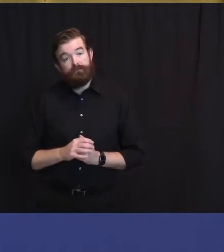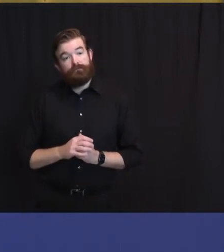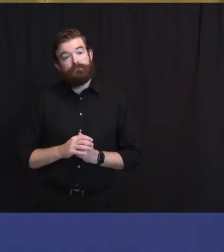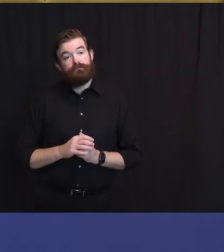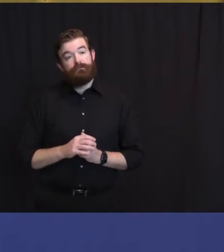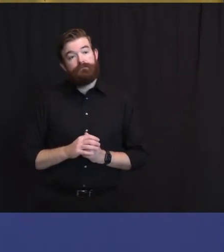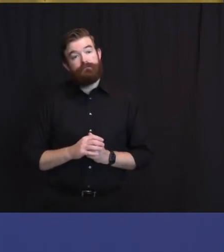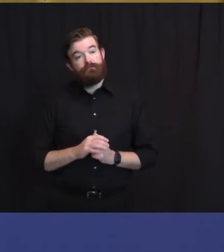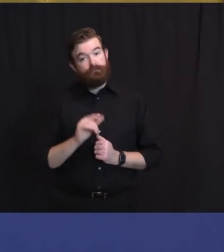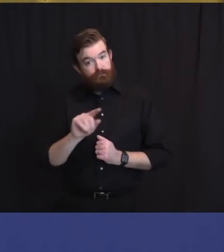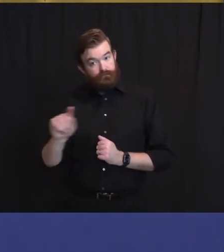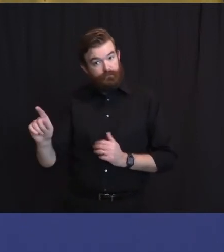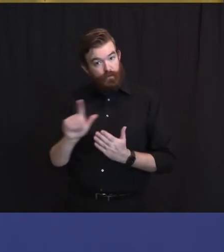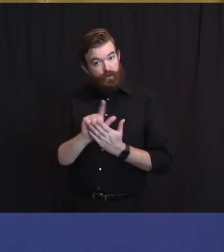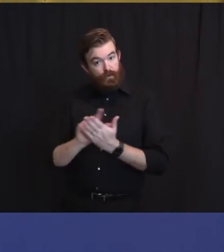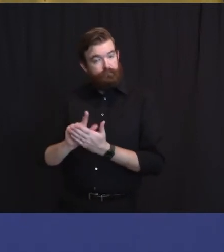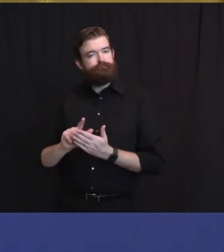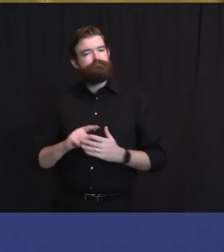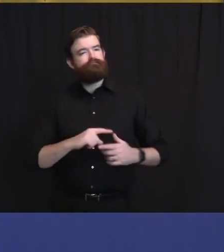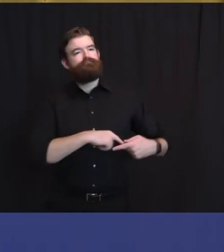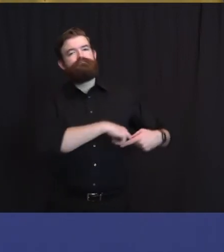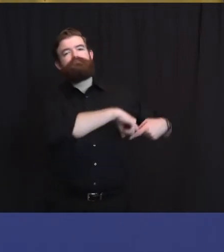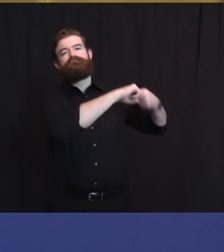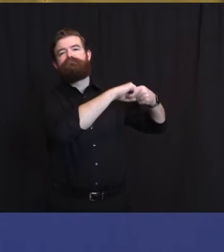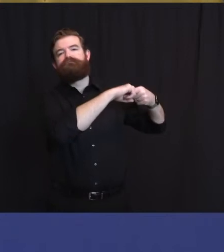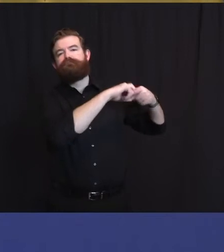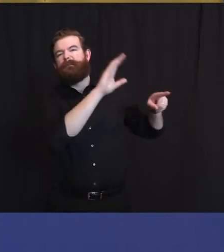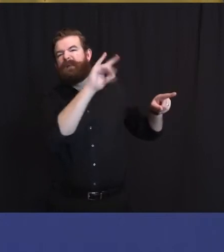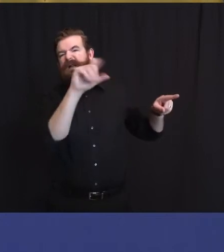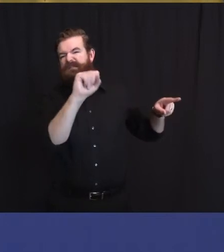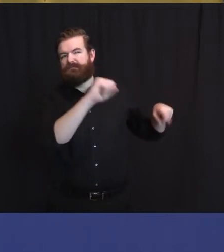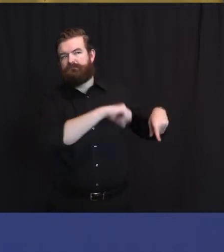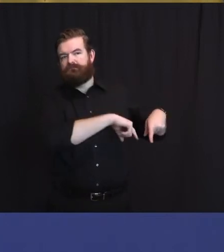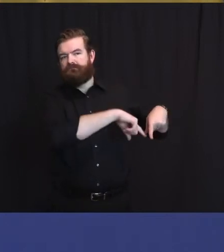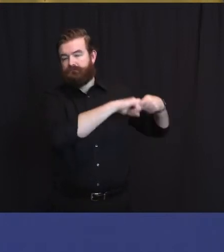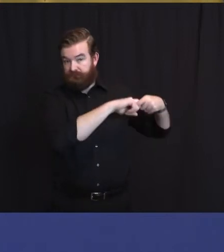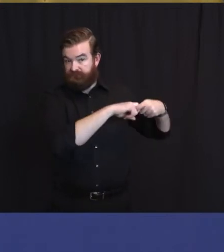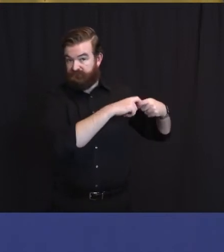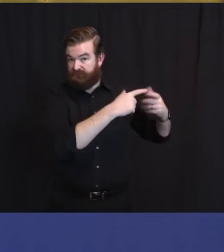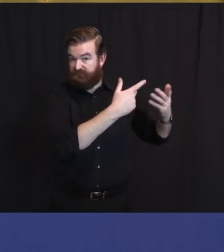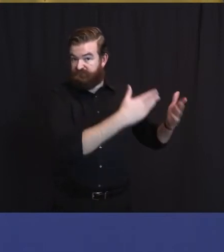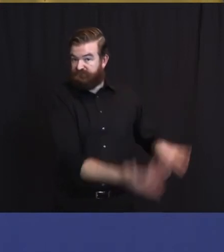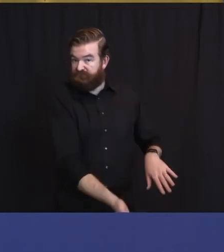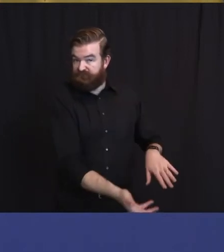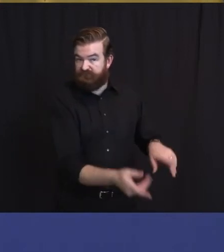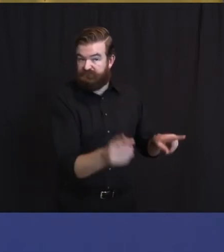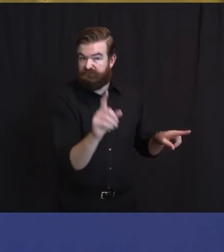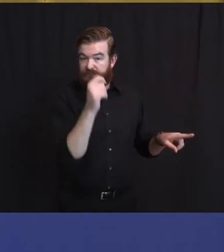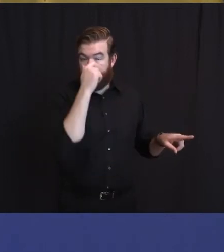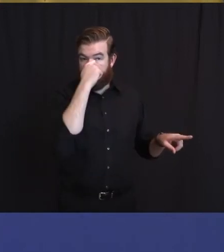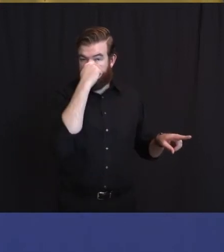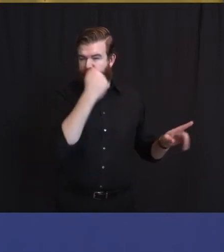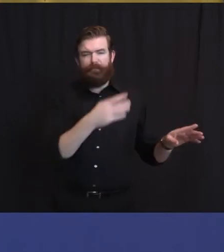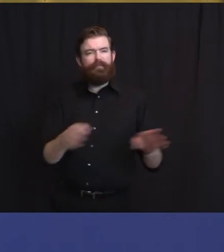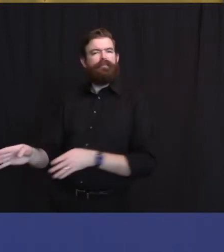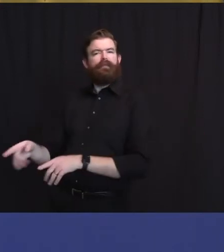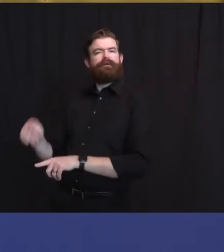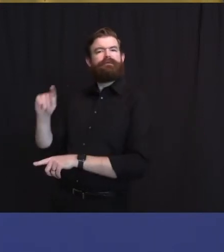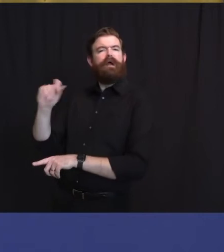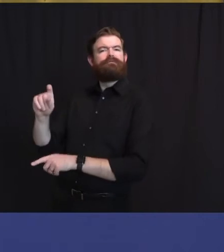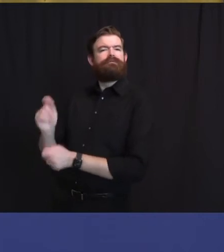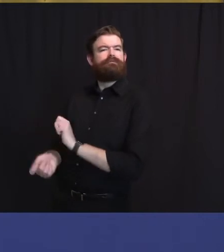dead? And then separately, how is the rush on tax incentives, especially when a bill is being amended with 140 pages